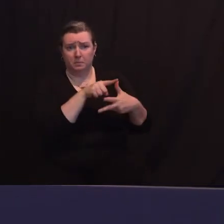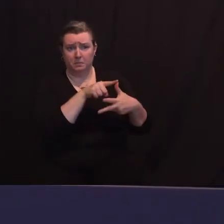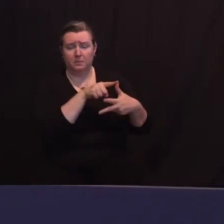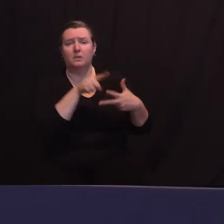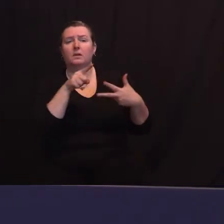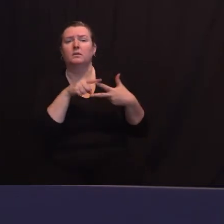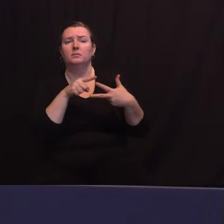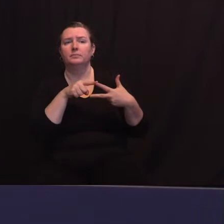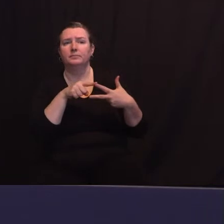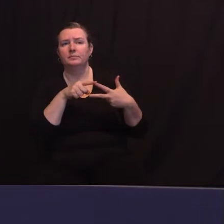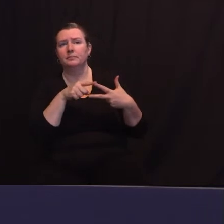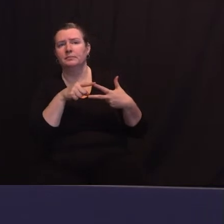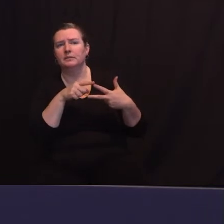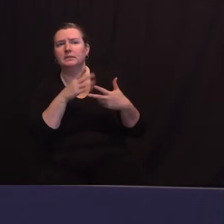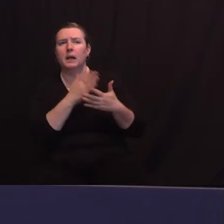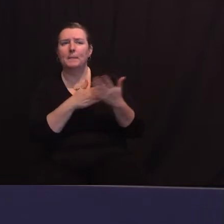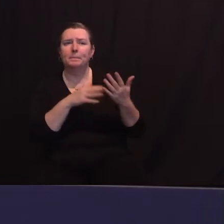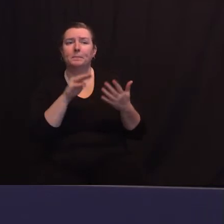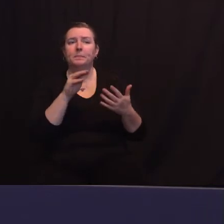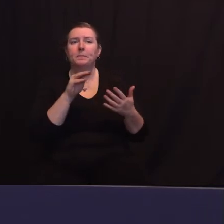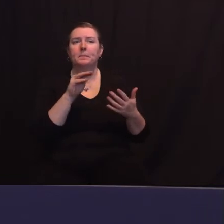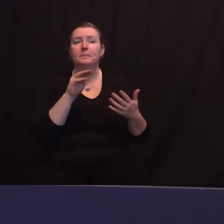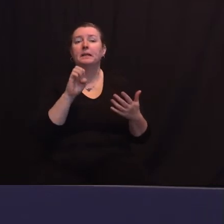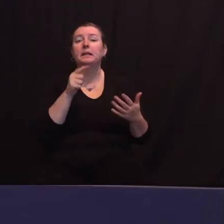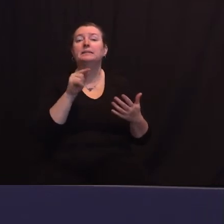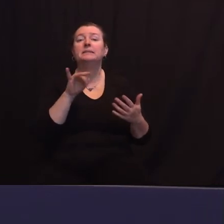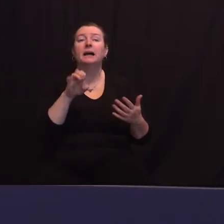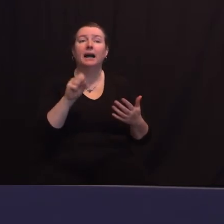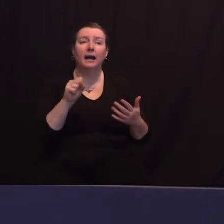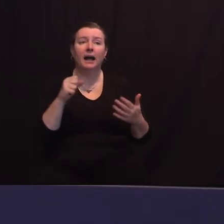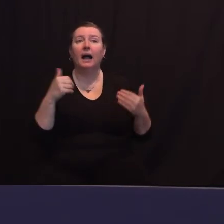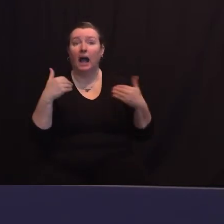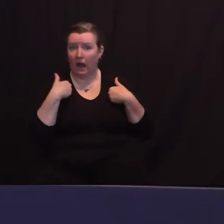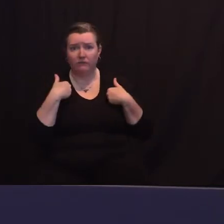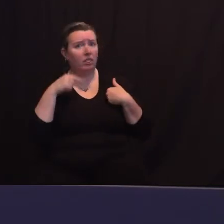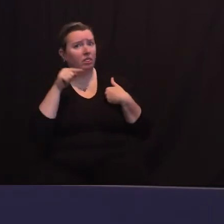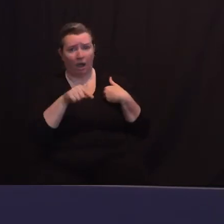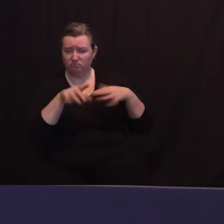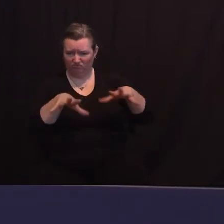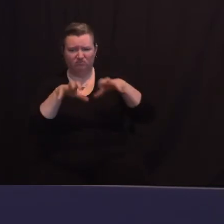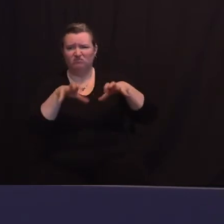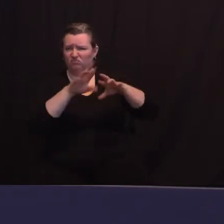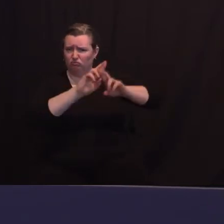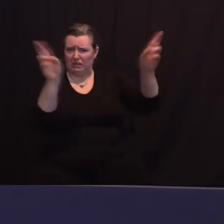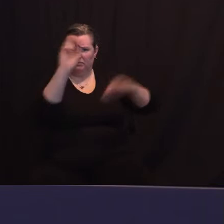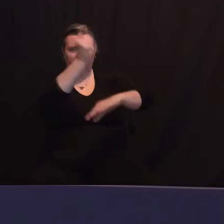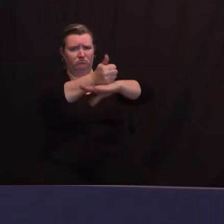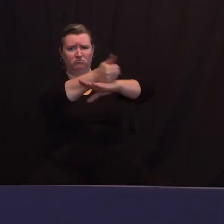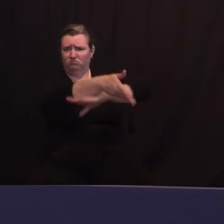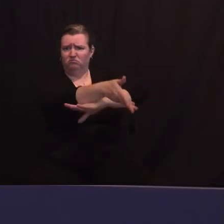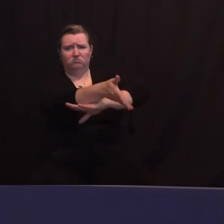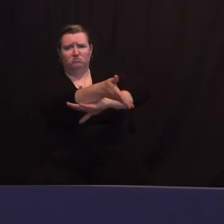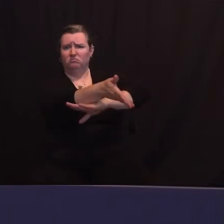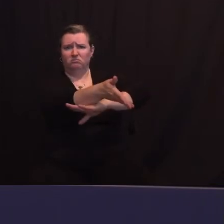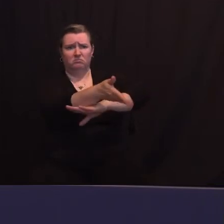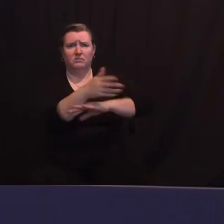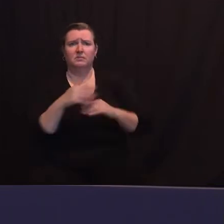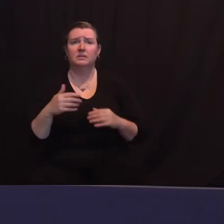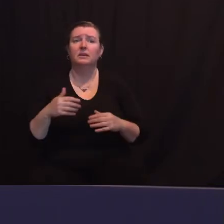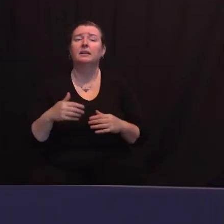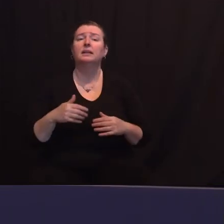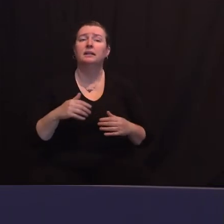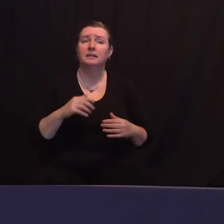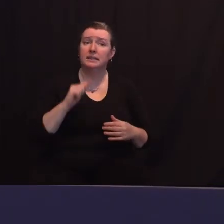have on-site ultra cold chain refrigeration. As far as severe illness is